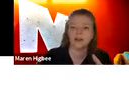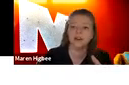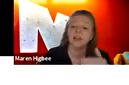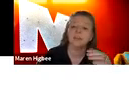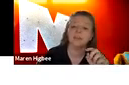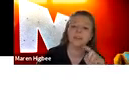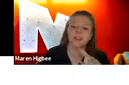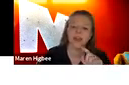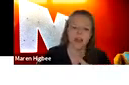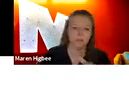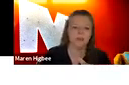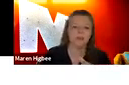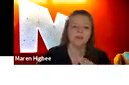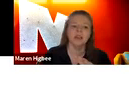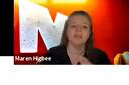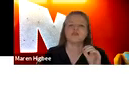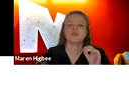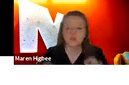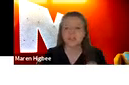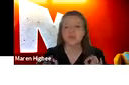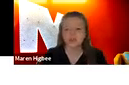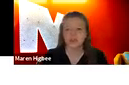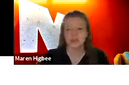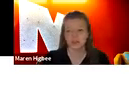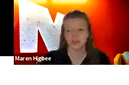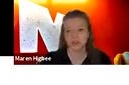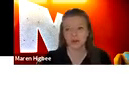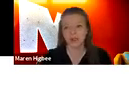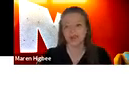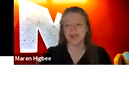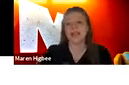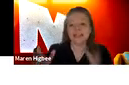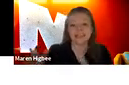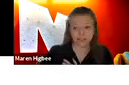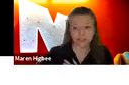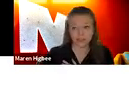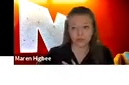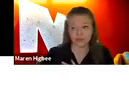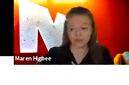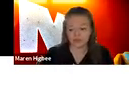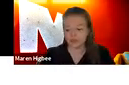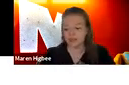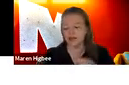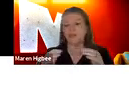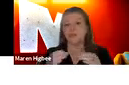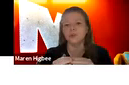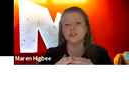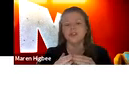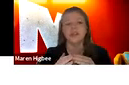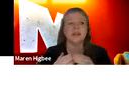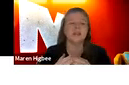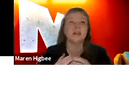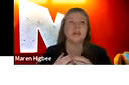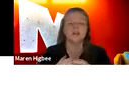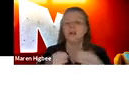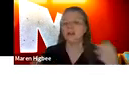ASL, but the thing that happened that's really, really interesting to me in addition to those things is that it pushed